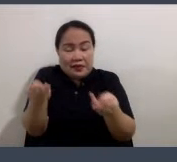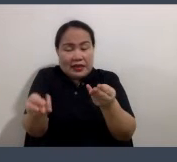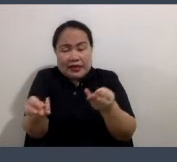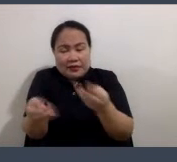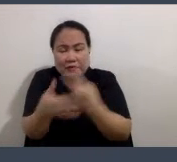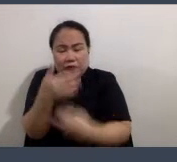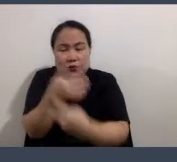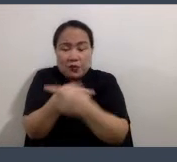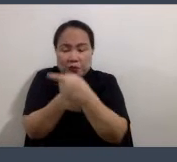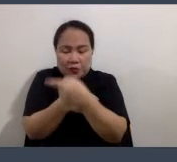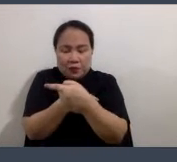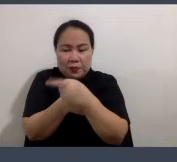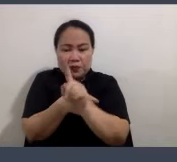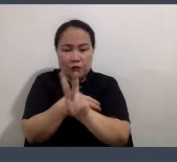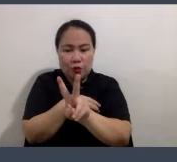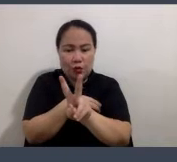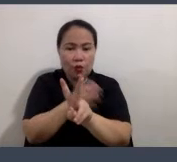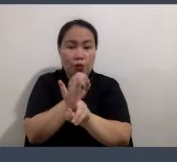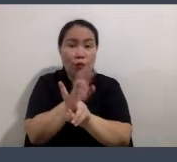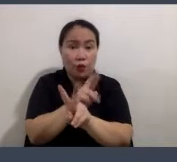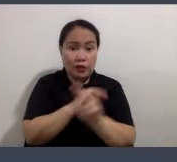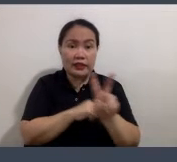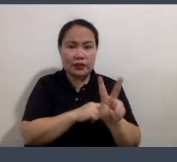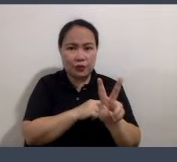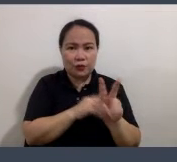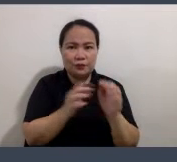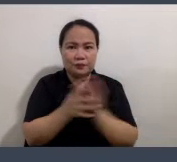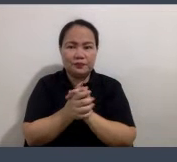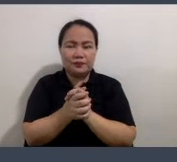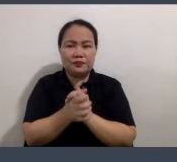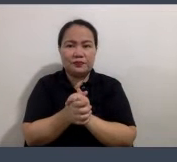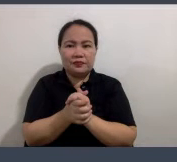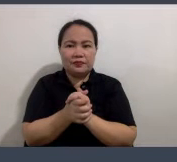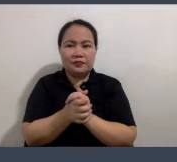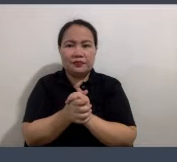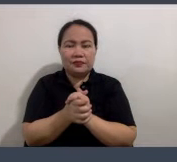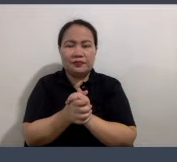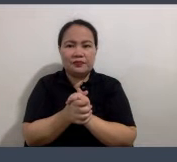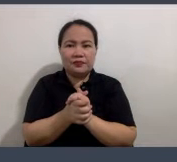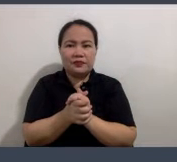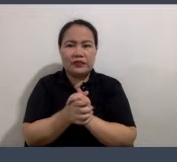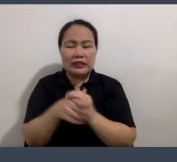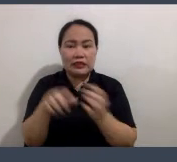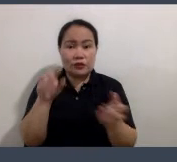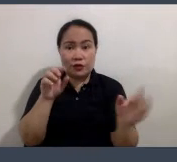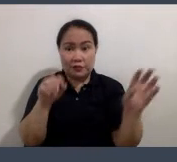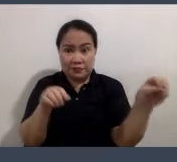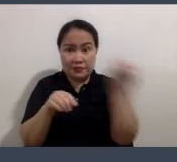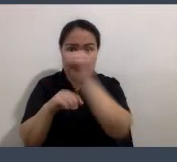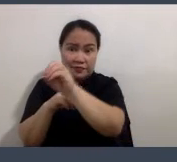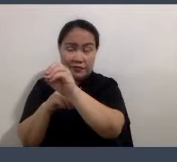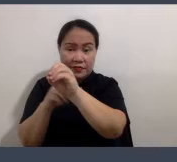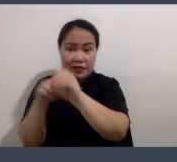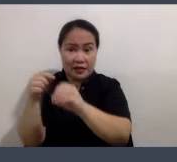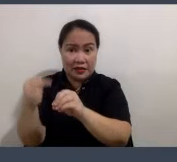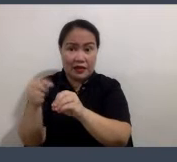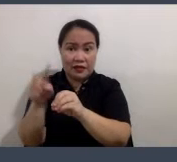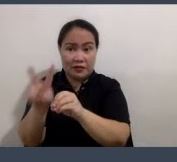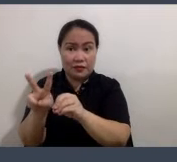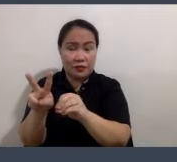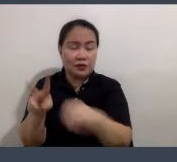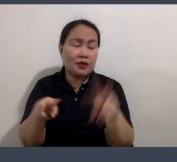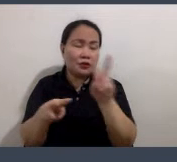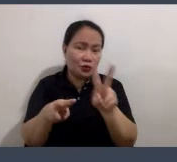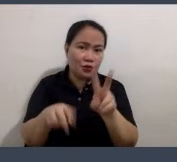negative 2. Okay? So, kapag sinubstitute natin si positive 2 rito, the absolute value of positive 2, that is 2.